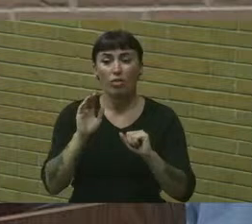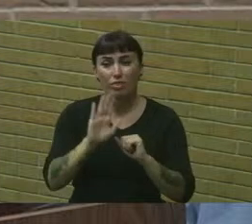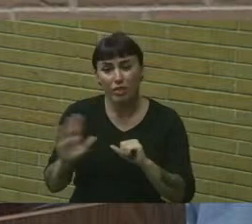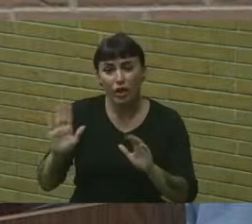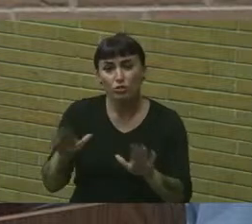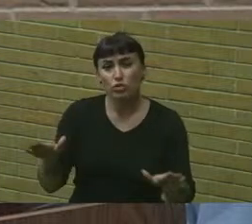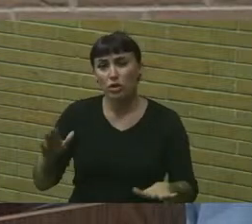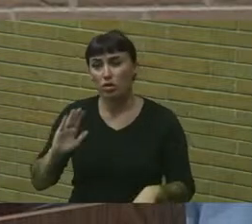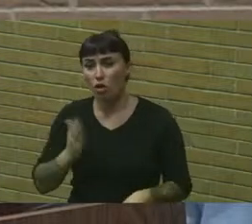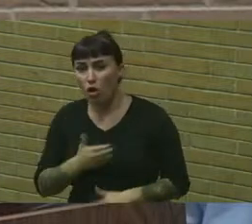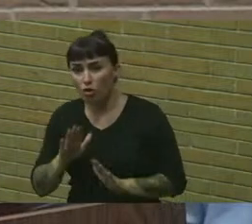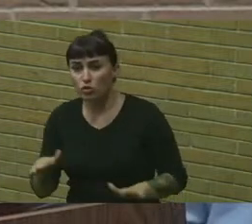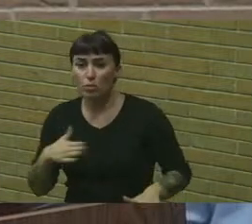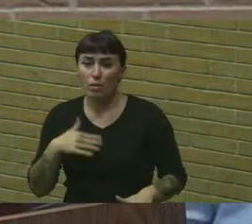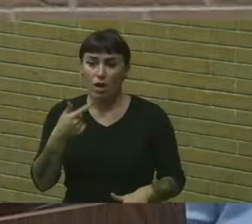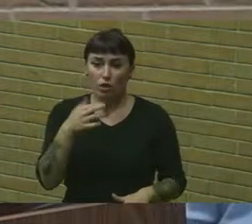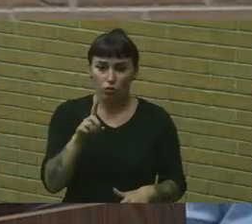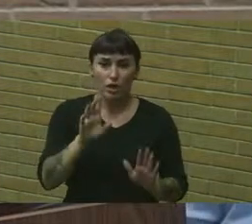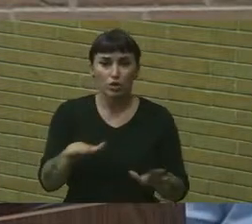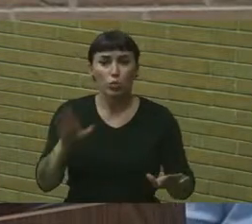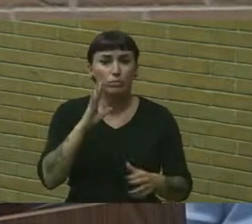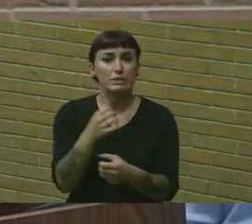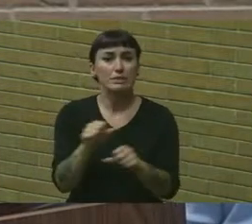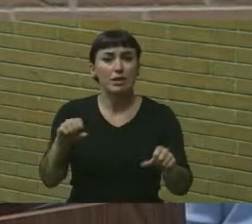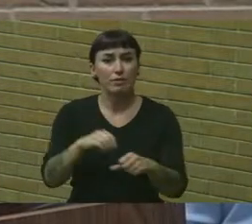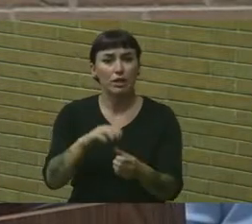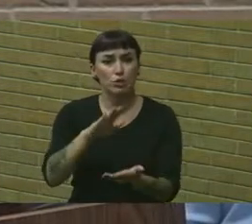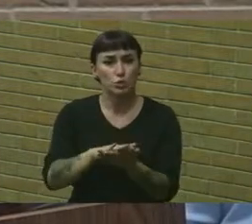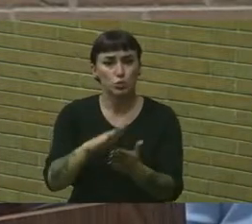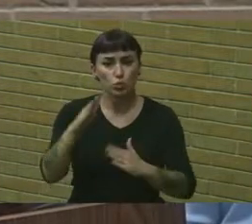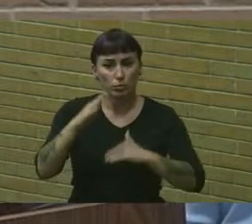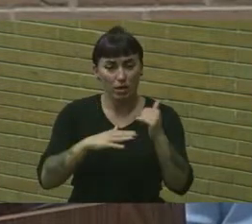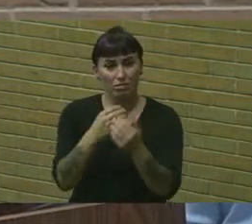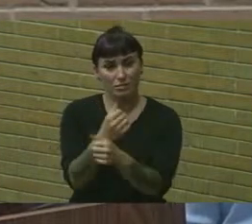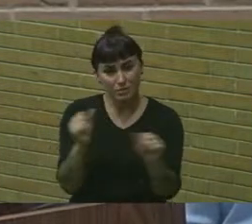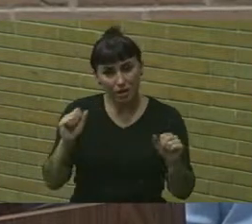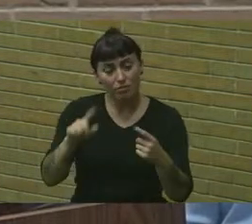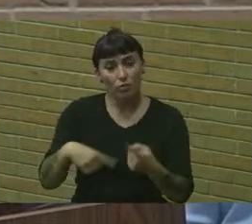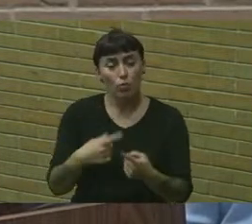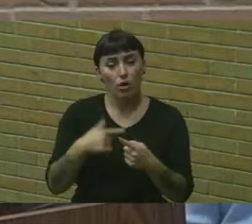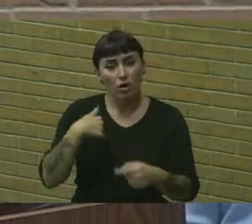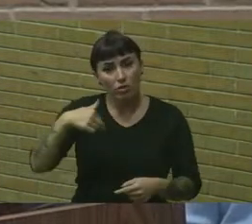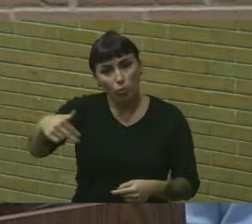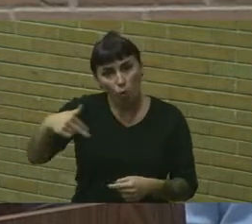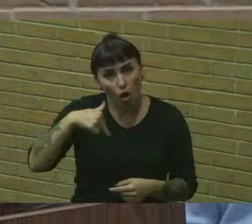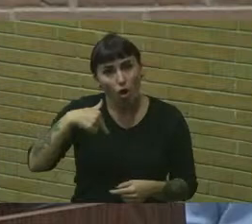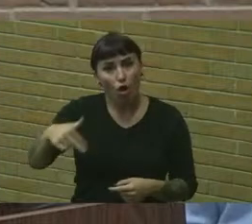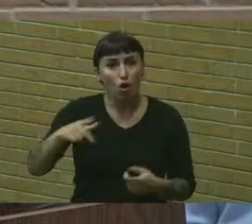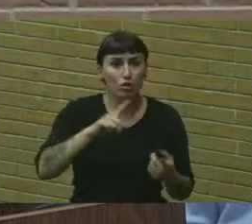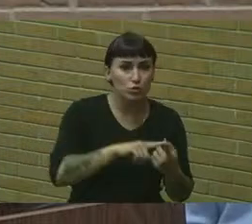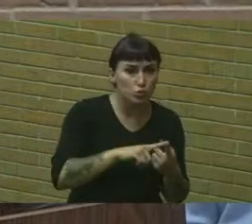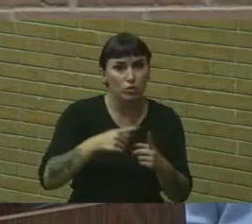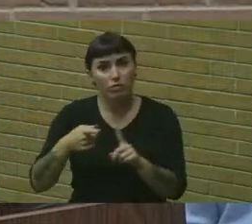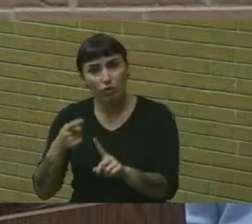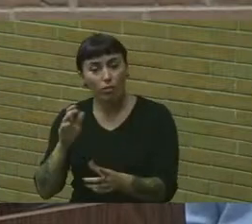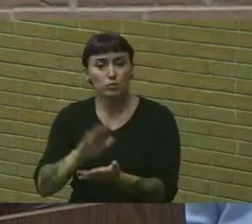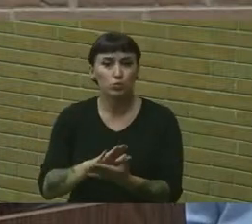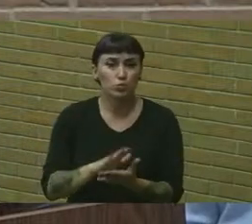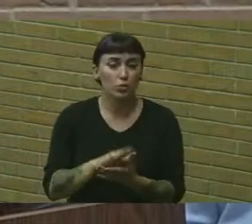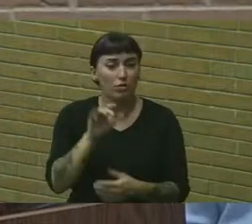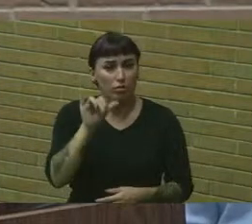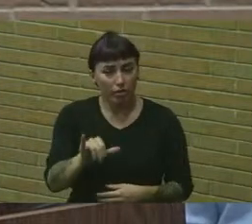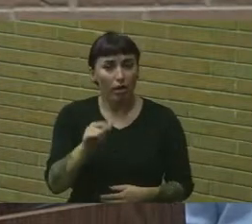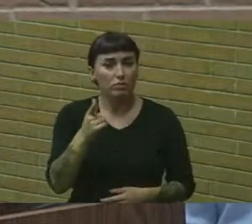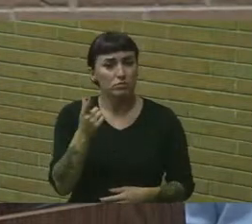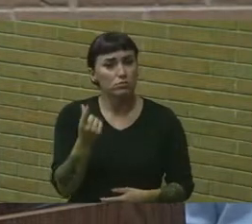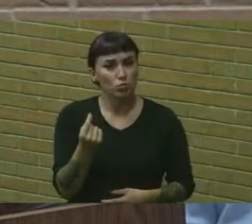my grandchildren, will be safe in a school building and safe when they walk to and from school. That's